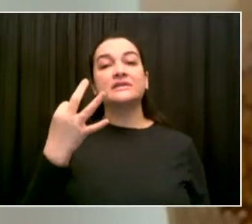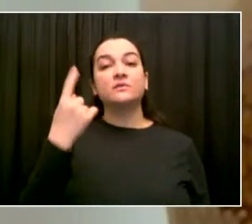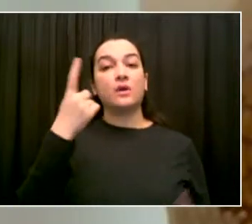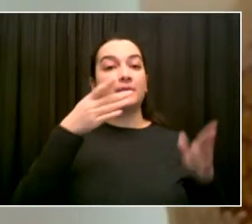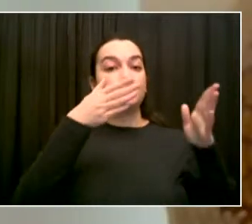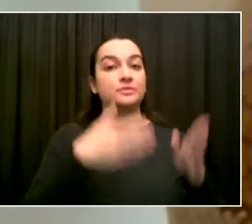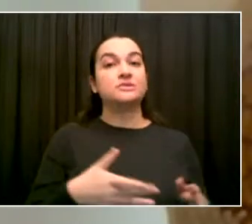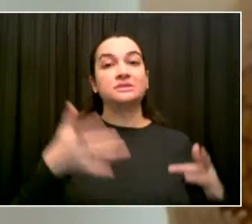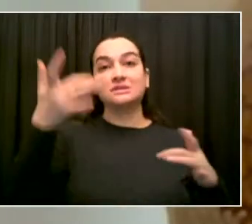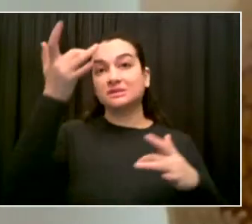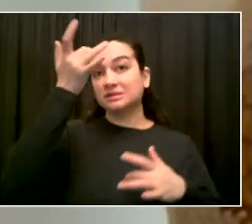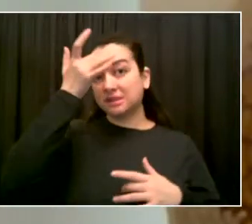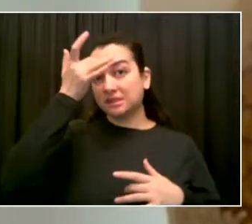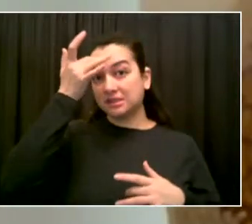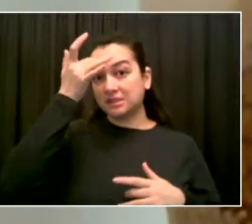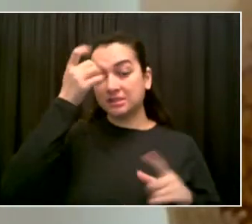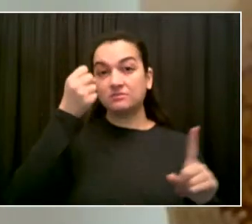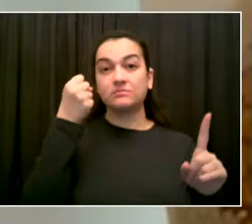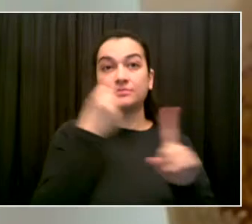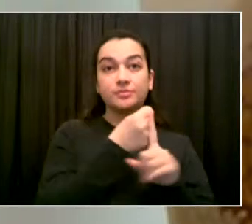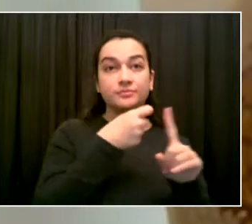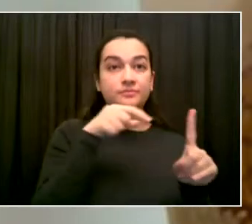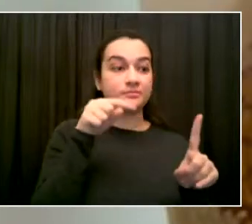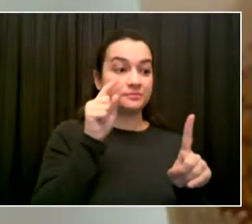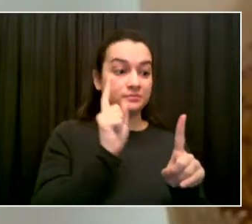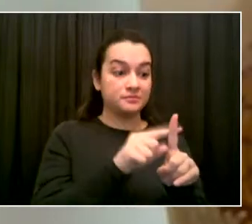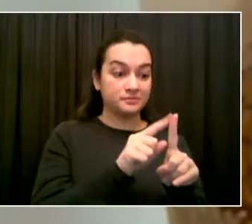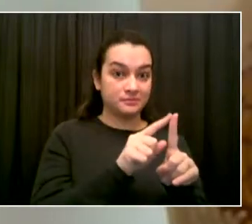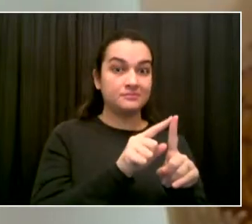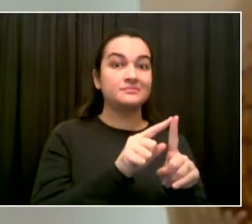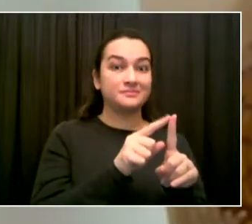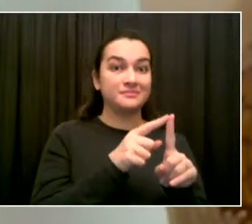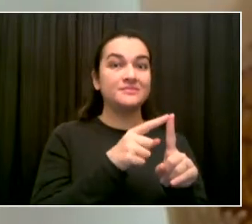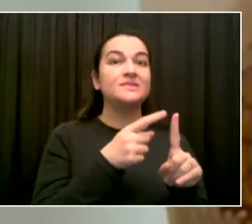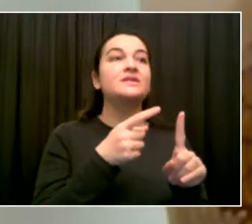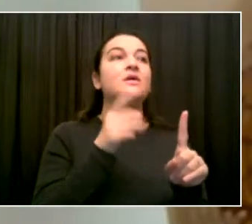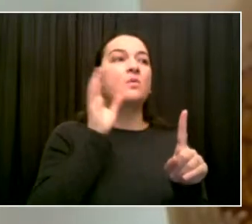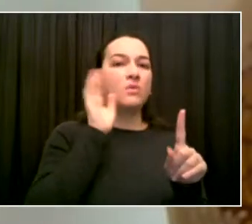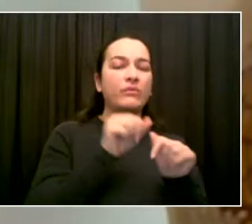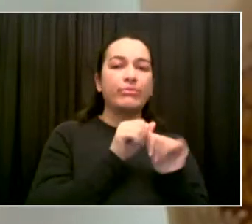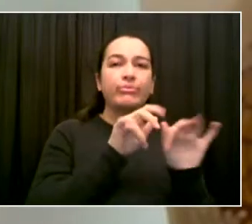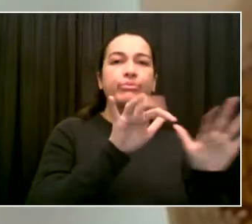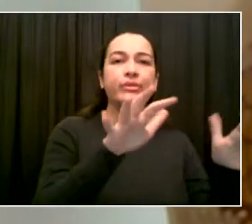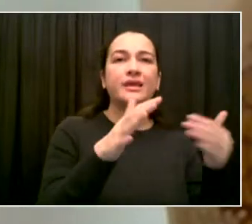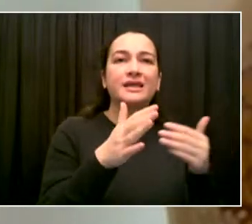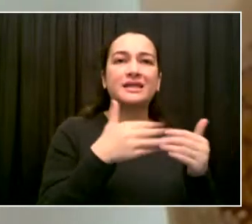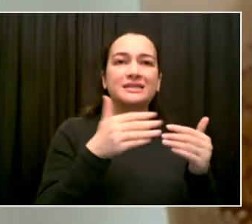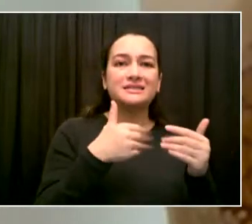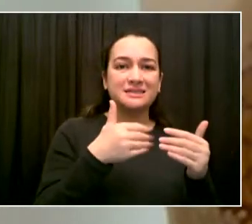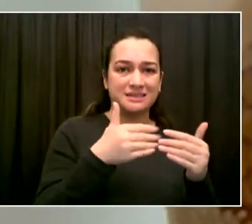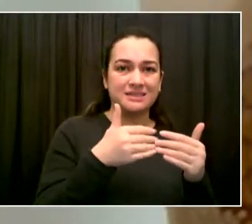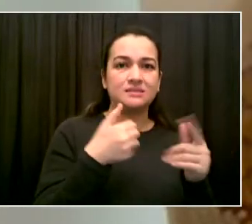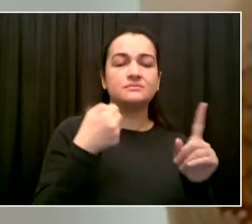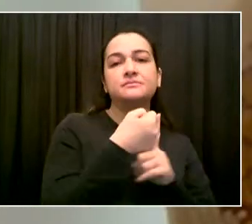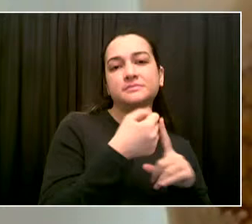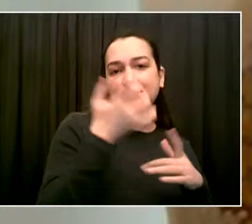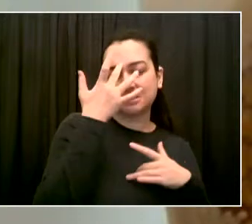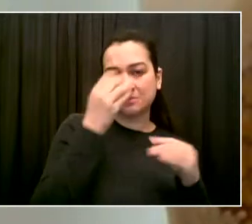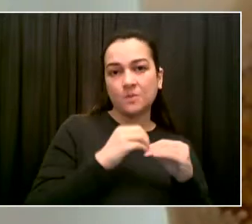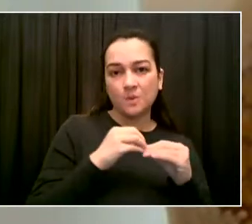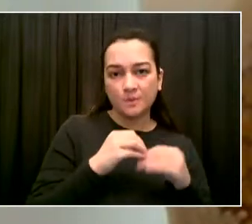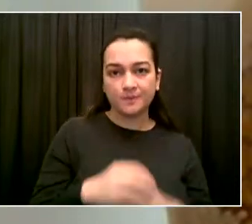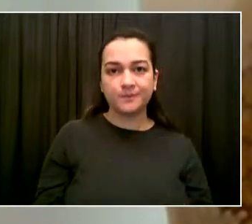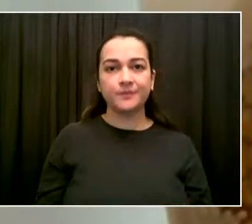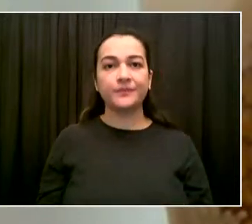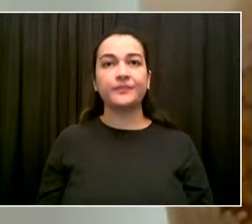more regulated setting, people are going to those places on a very regular basis, large number of our cases, of course, are